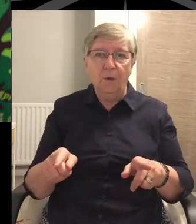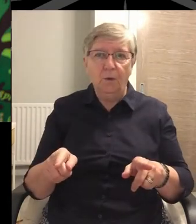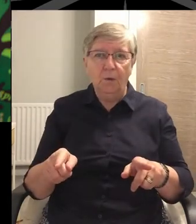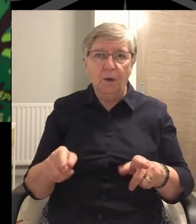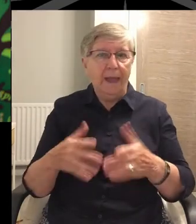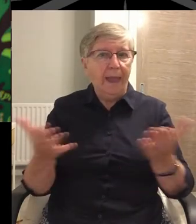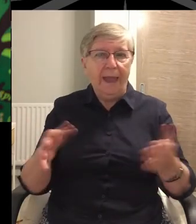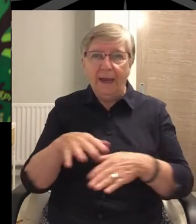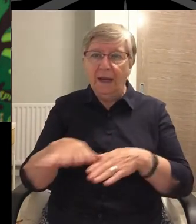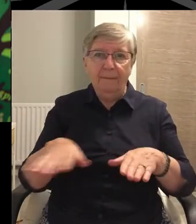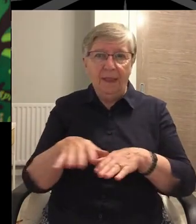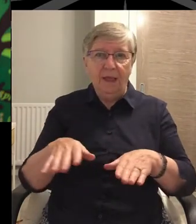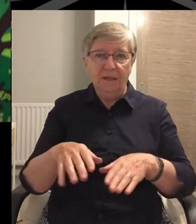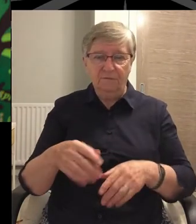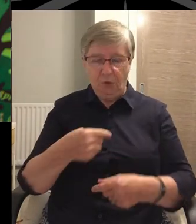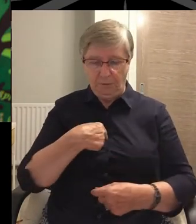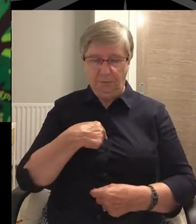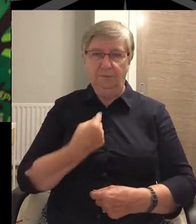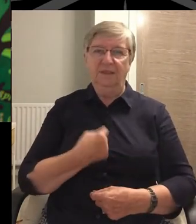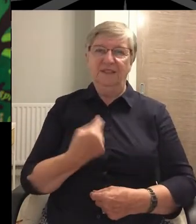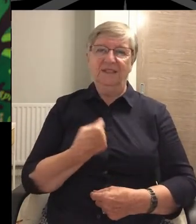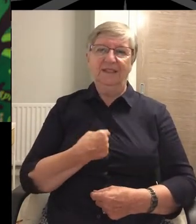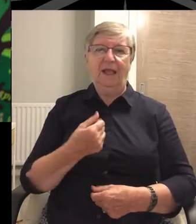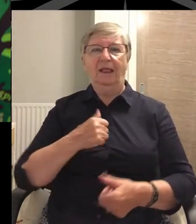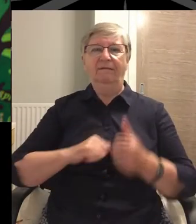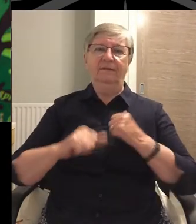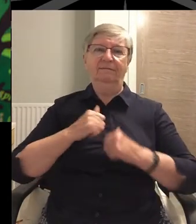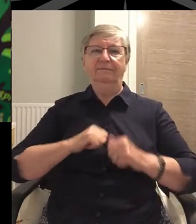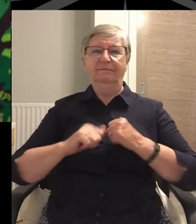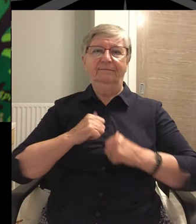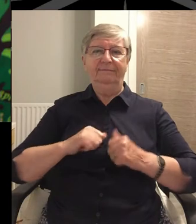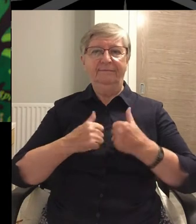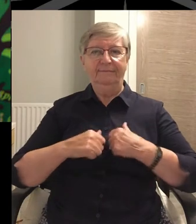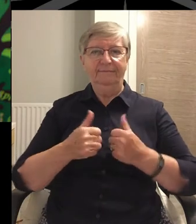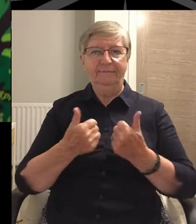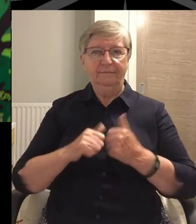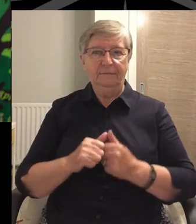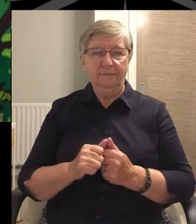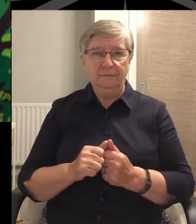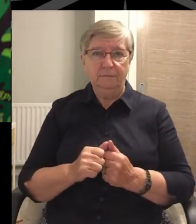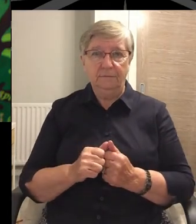Grace does not allow any place for self-congratulation.